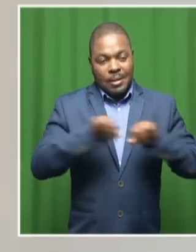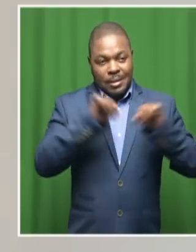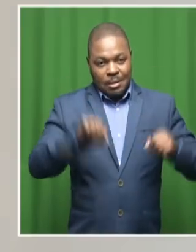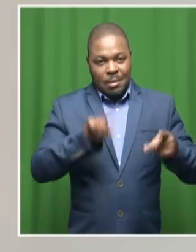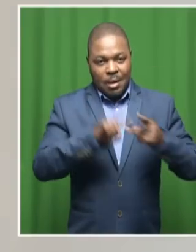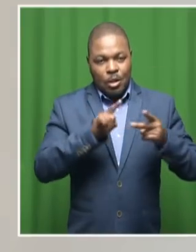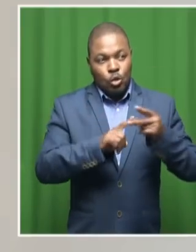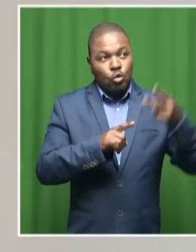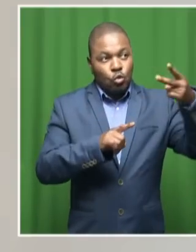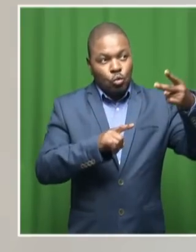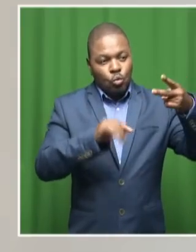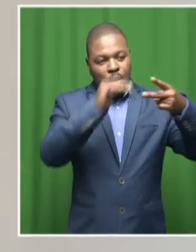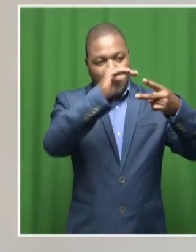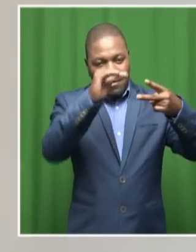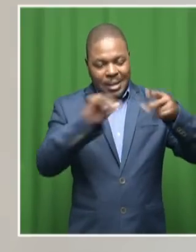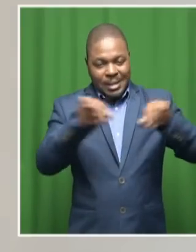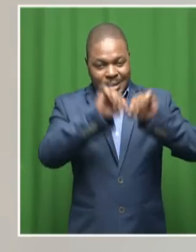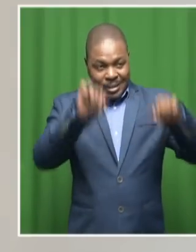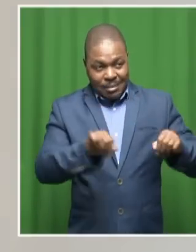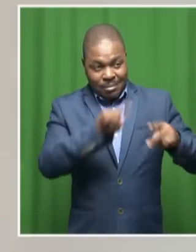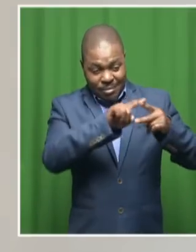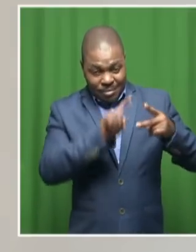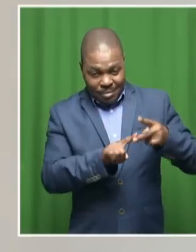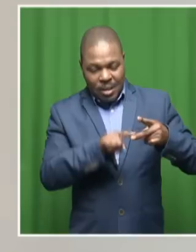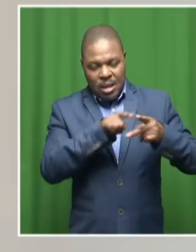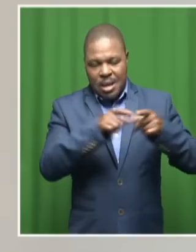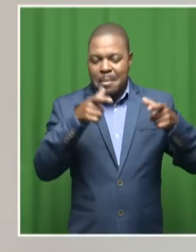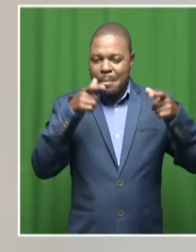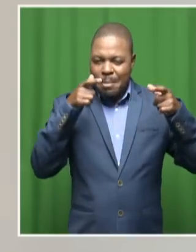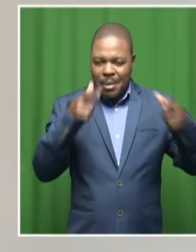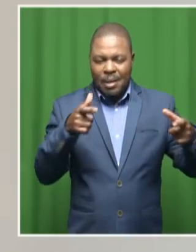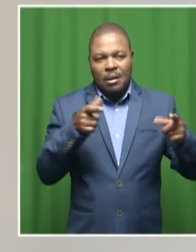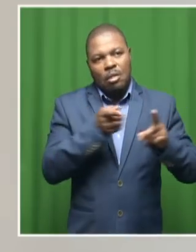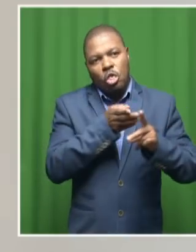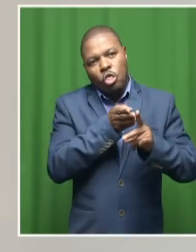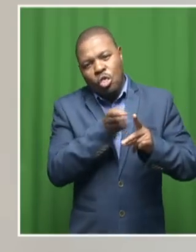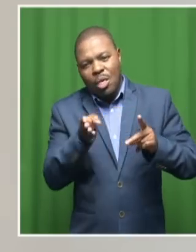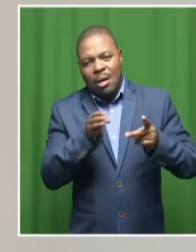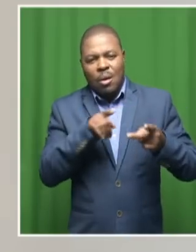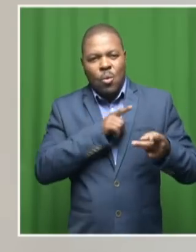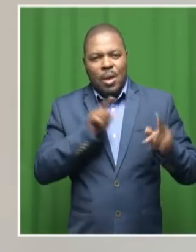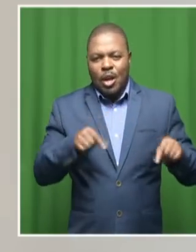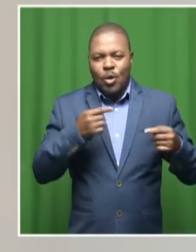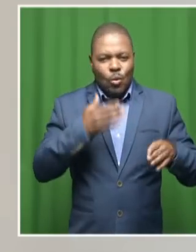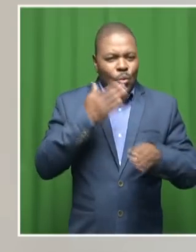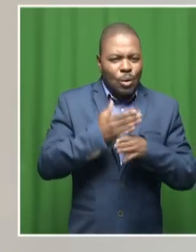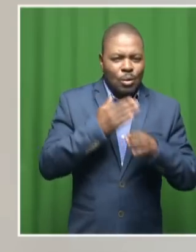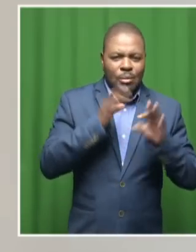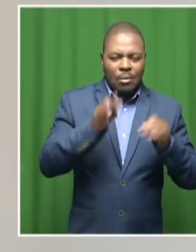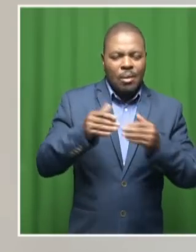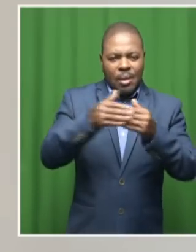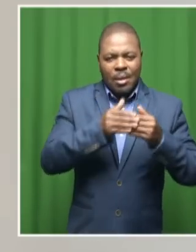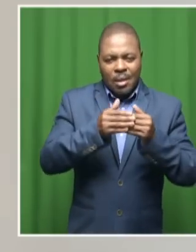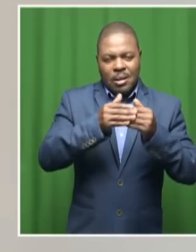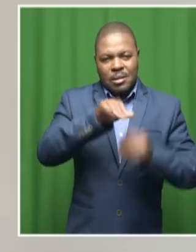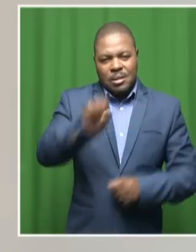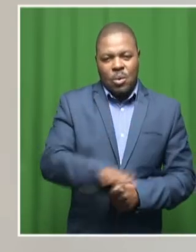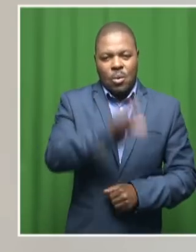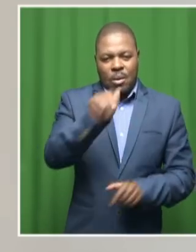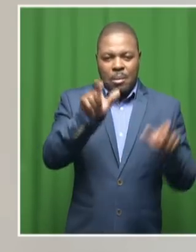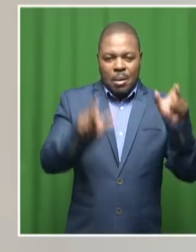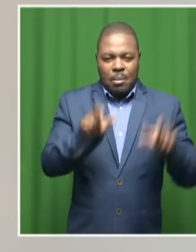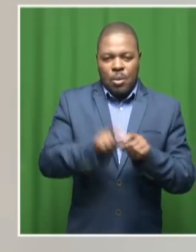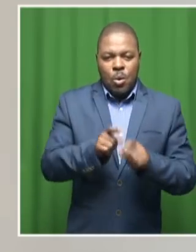two-tier system that we have are creating massive divergence in our ability to look after people in the country. We